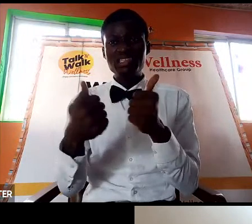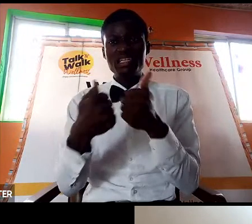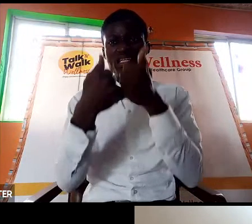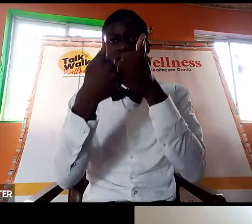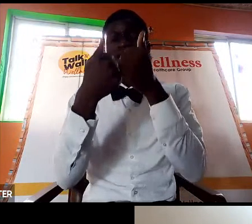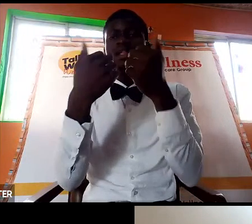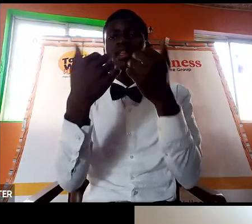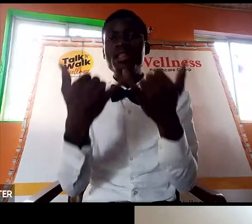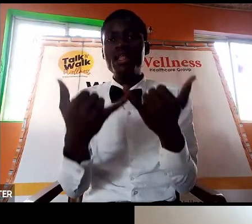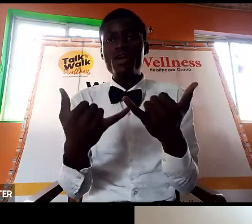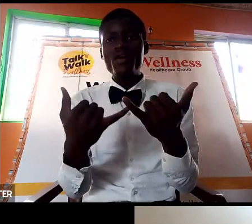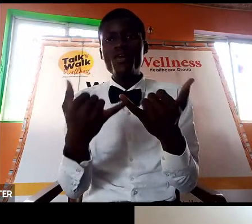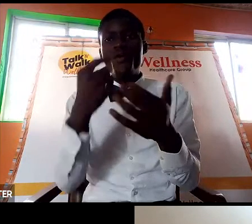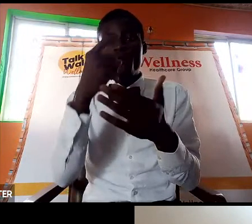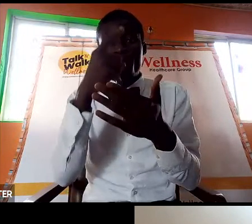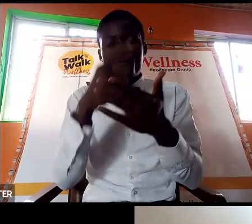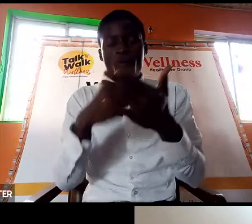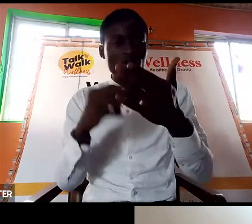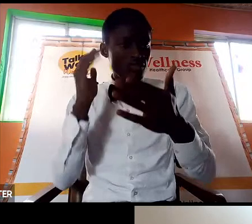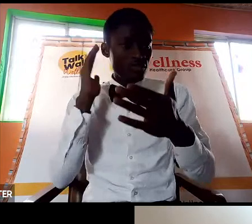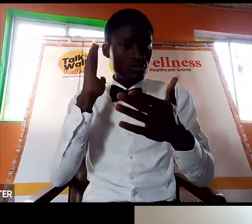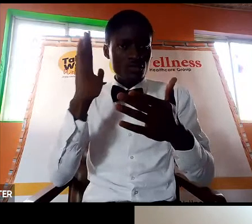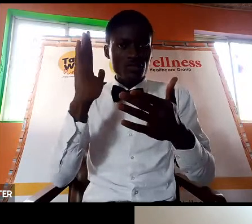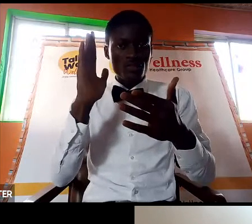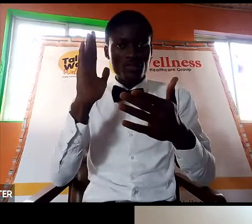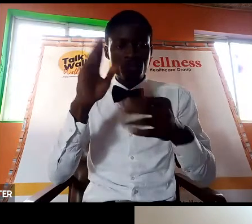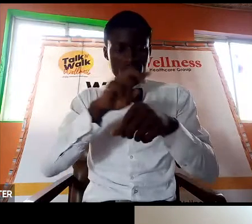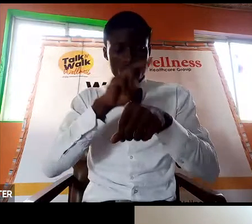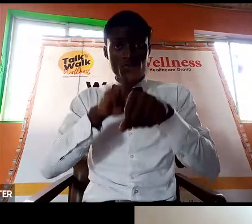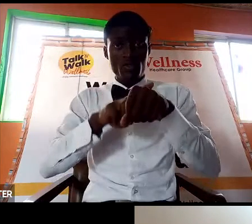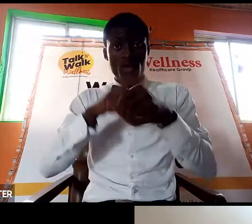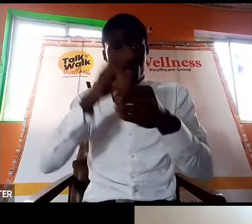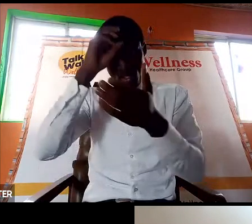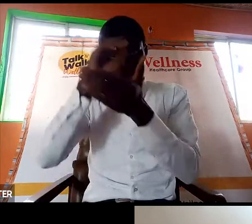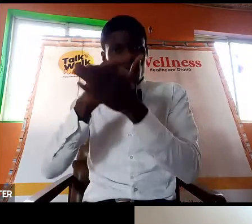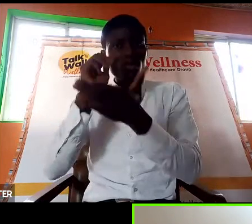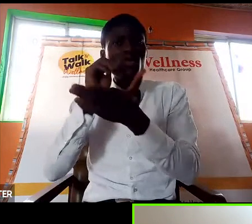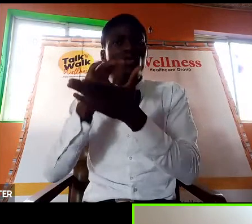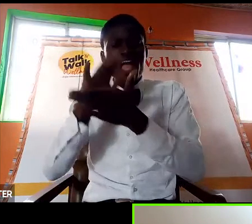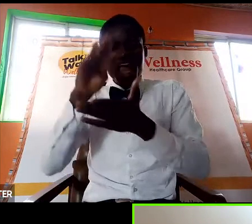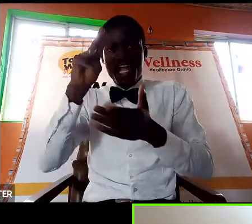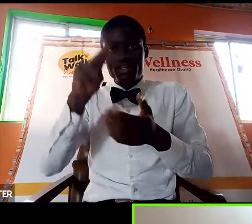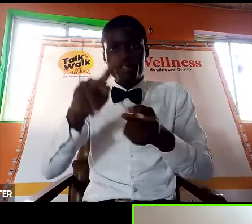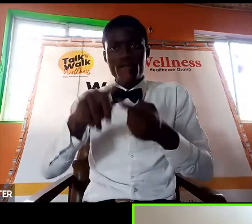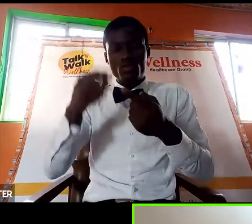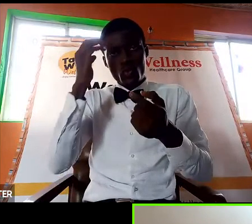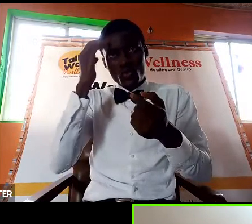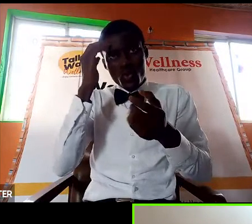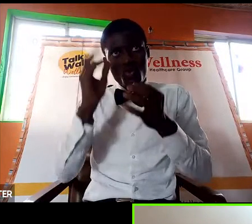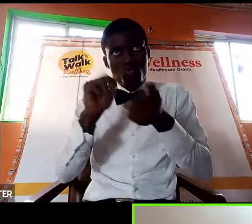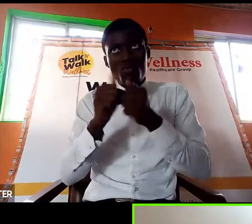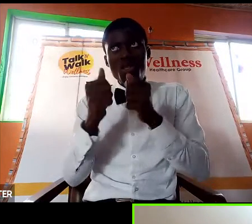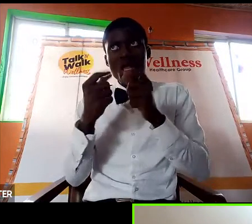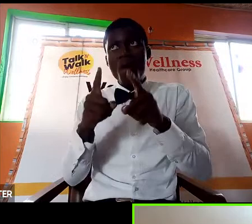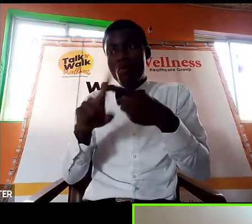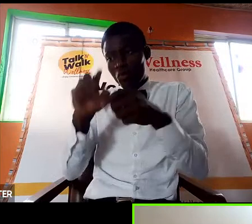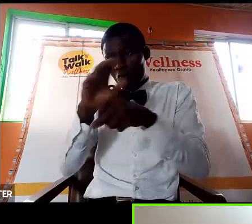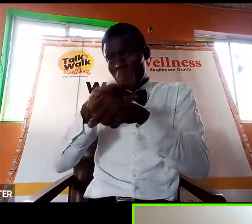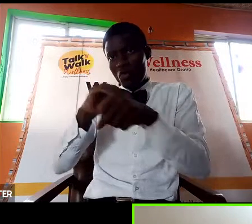see, so that they could call for help immediately before it gets so bad? So there's need to be